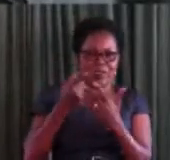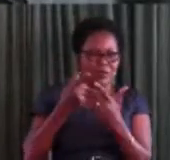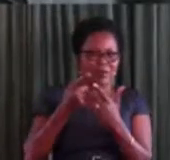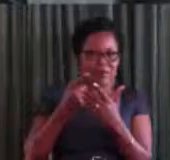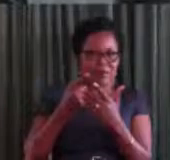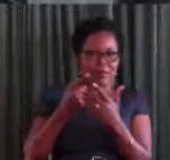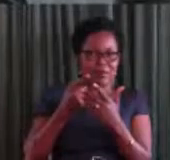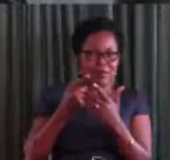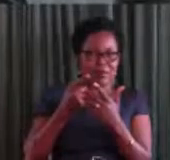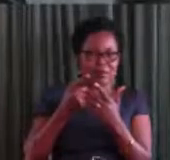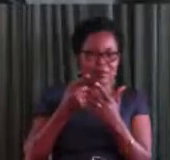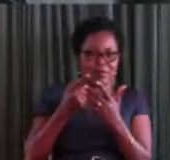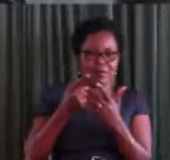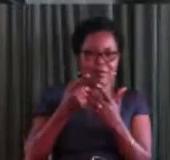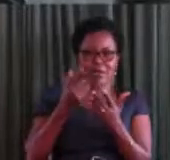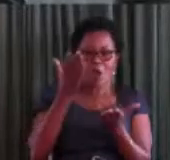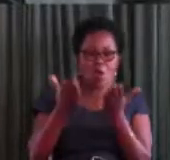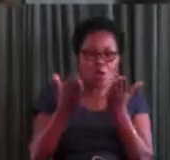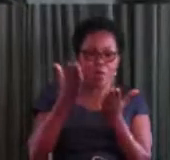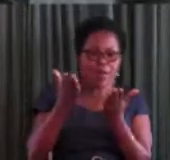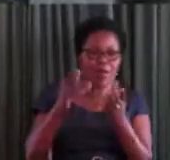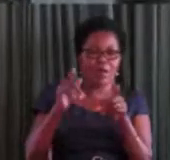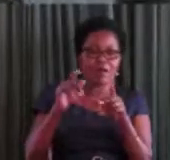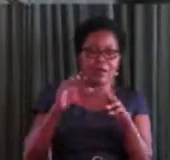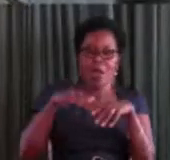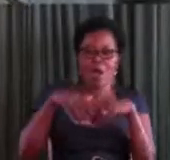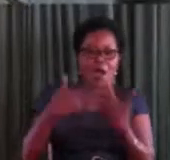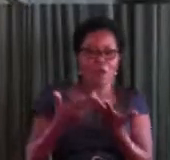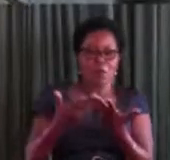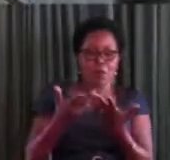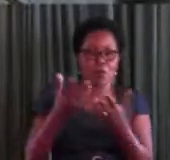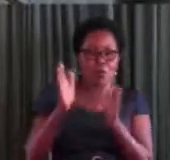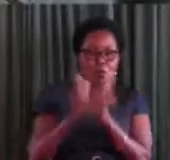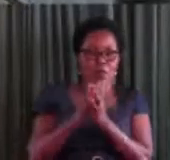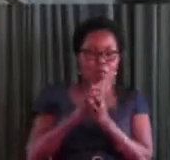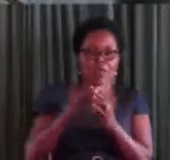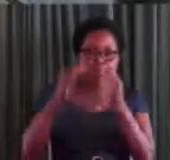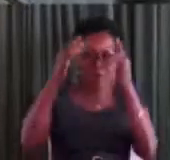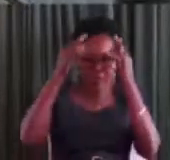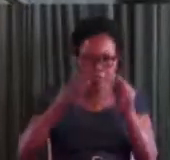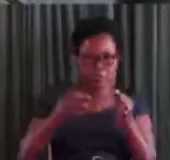and how would you reconcile it in view of the latest decision?